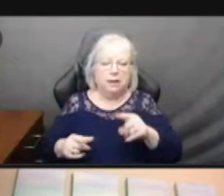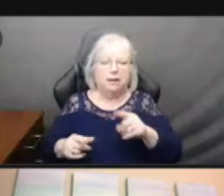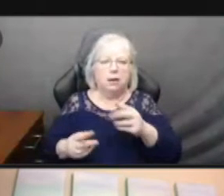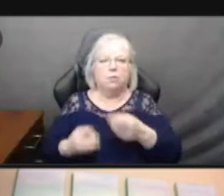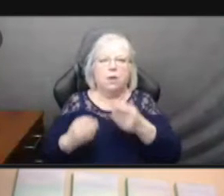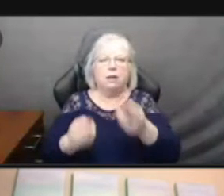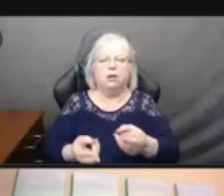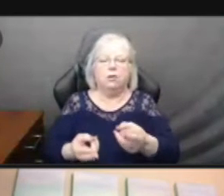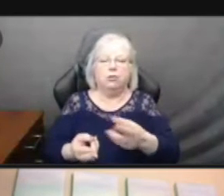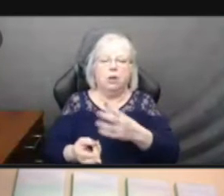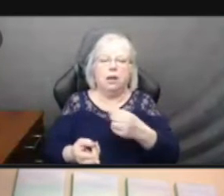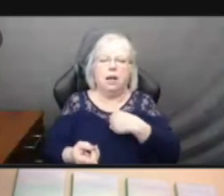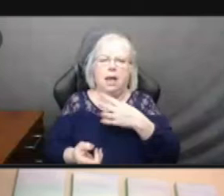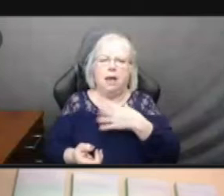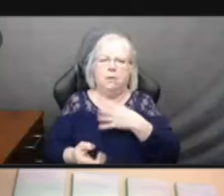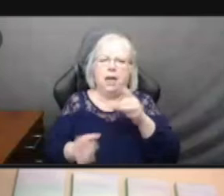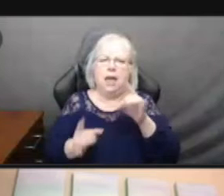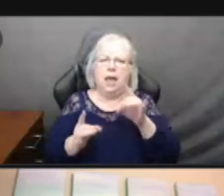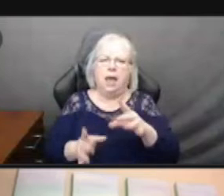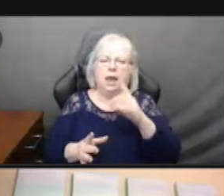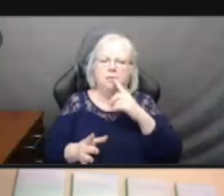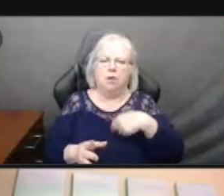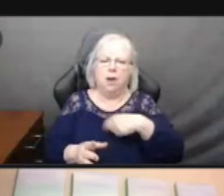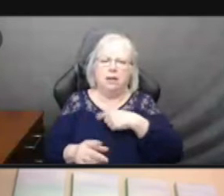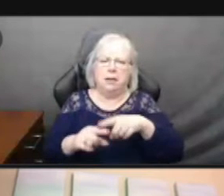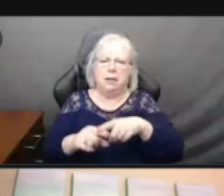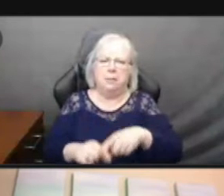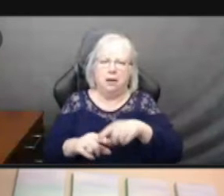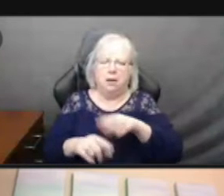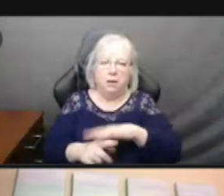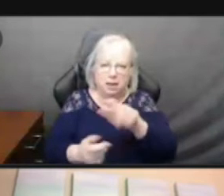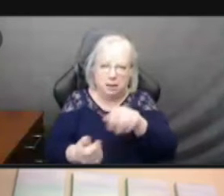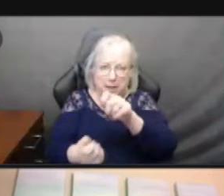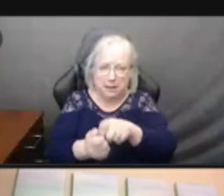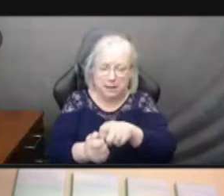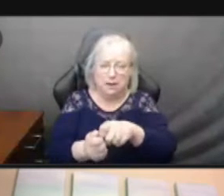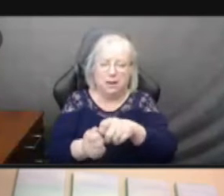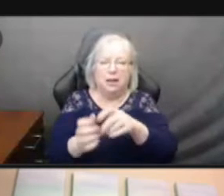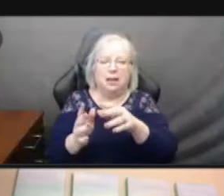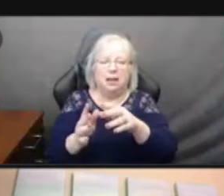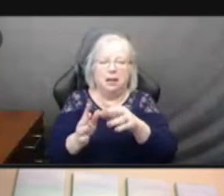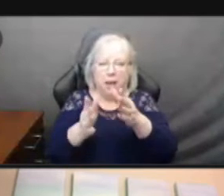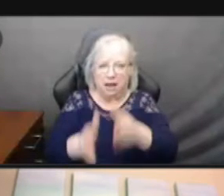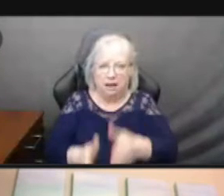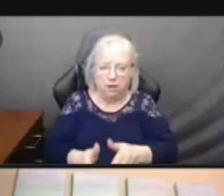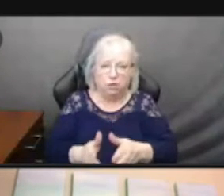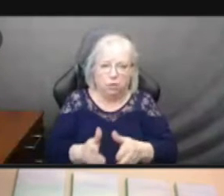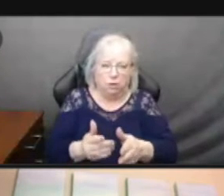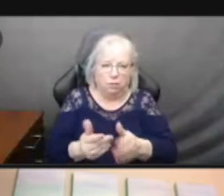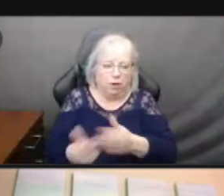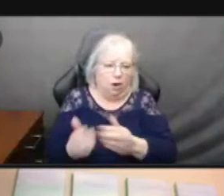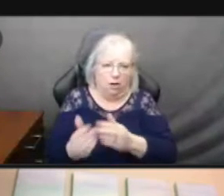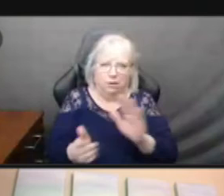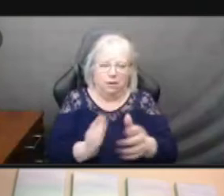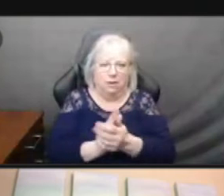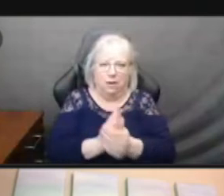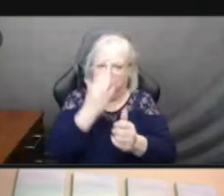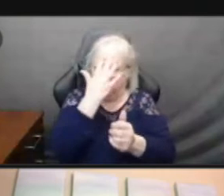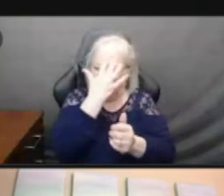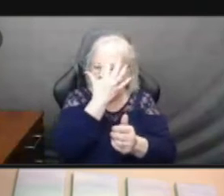I'd hate for us to be dependent upon specific individuals, regardless of their level of expertise,